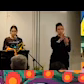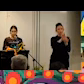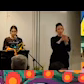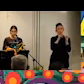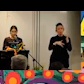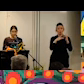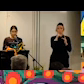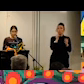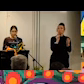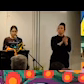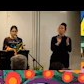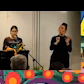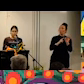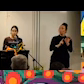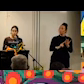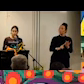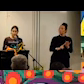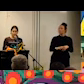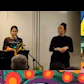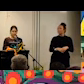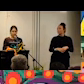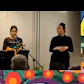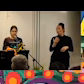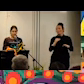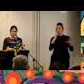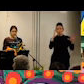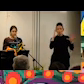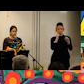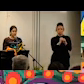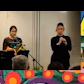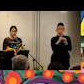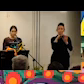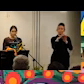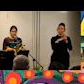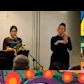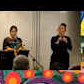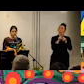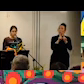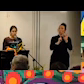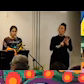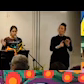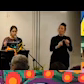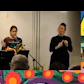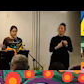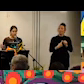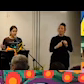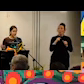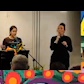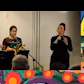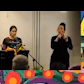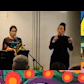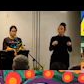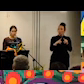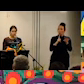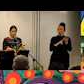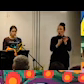on Zoom. We've created a short survey to find out about your experience today. So I'll put up a QR code